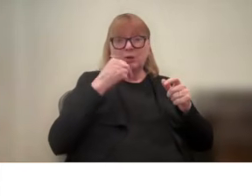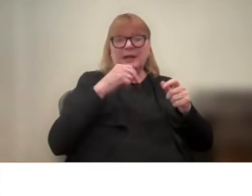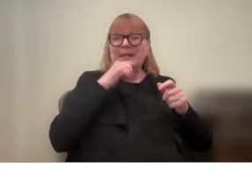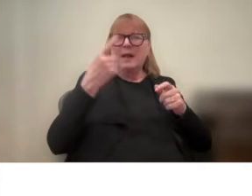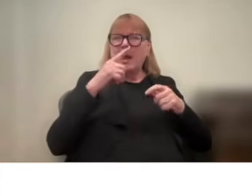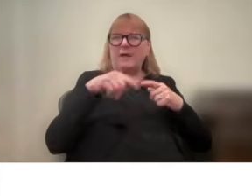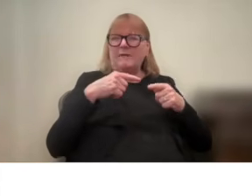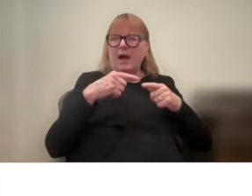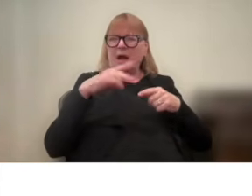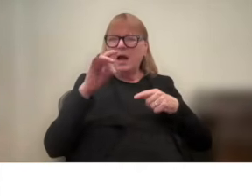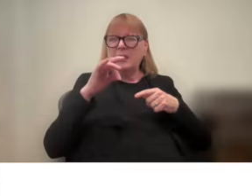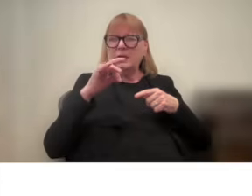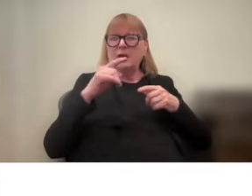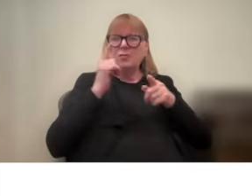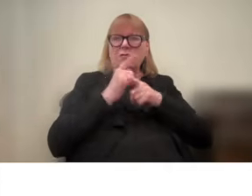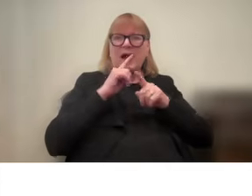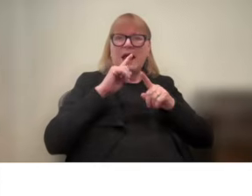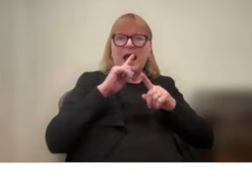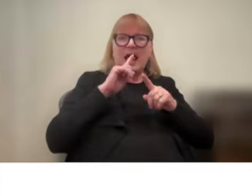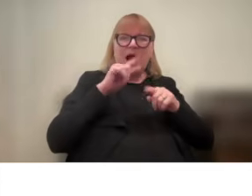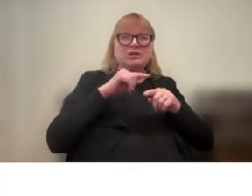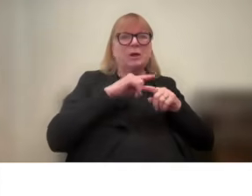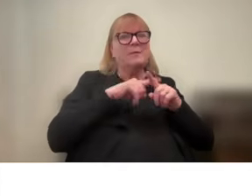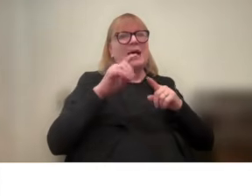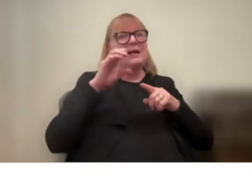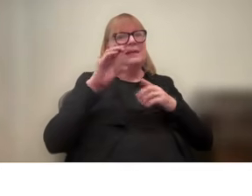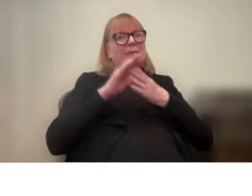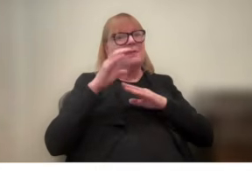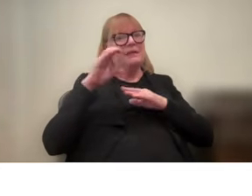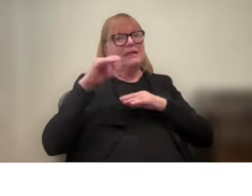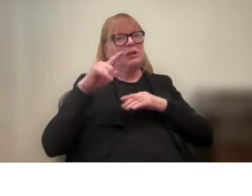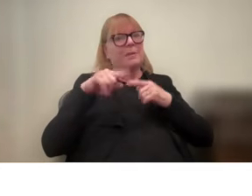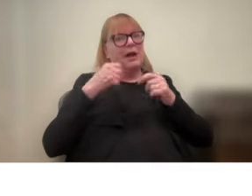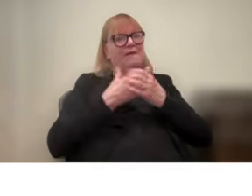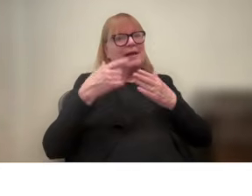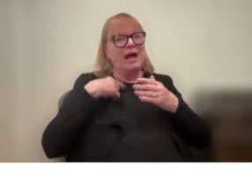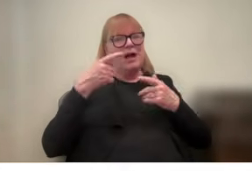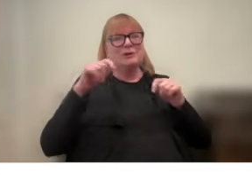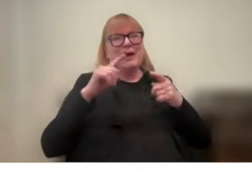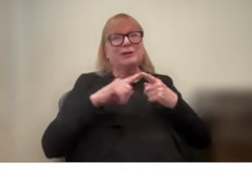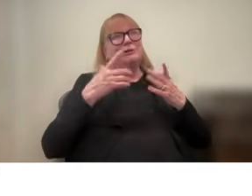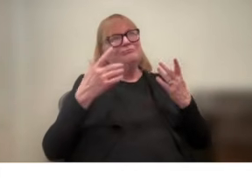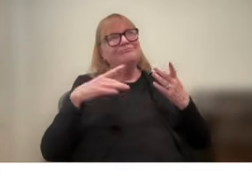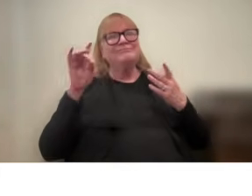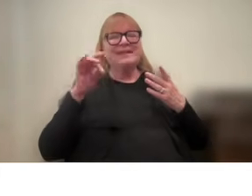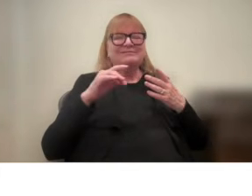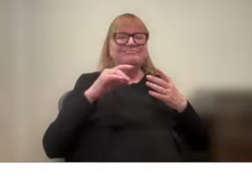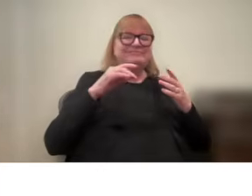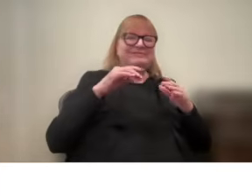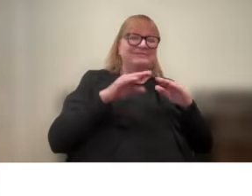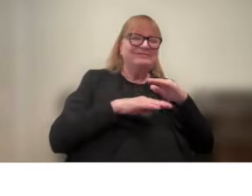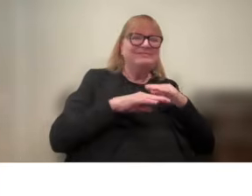answer, it's or becoming cynical about everything, which is why I tried to pick a kind of harmless example. It's mostly about